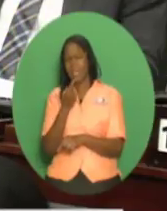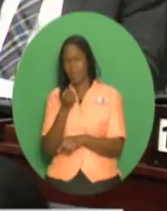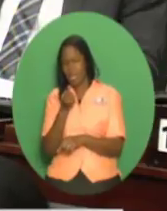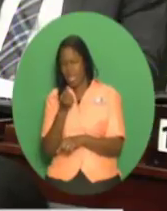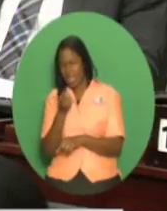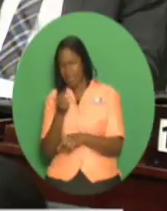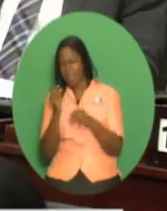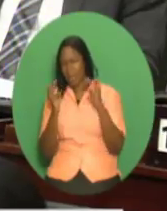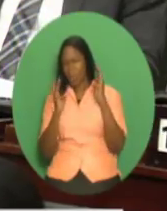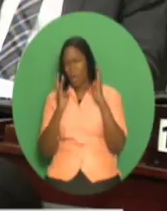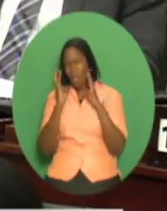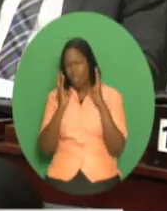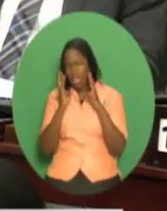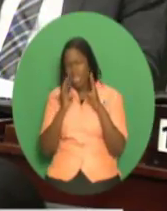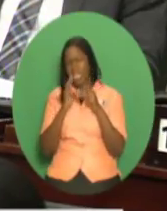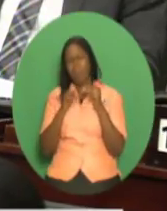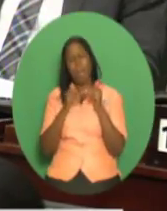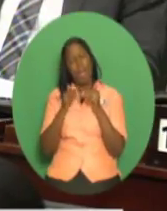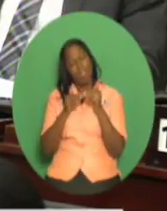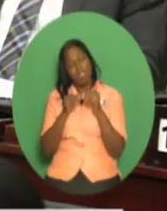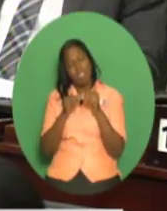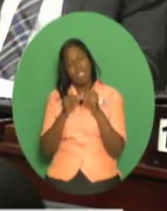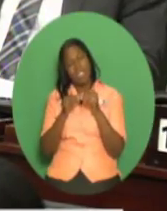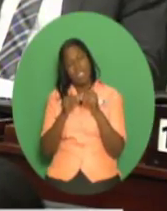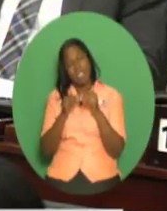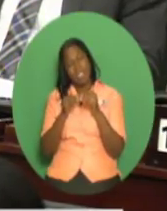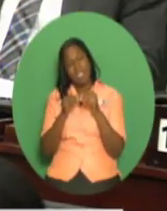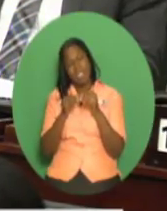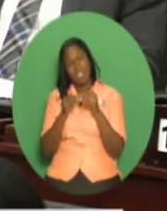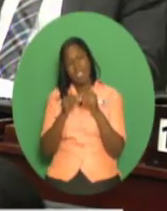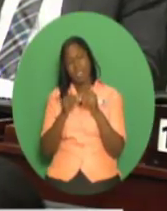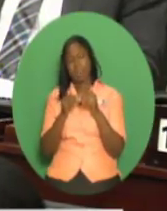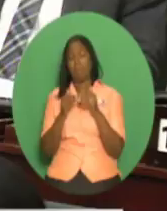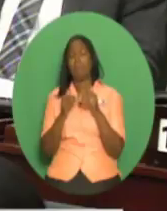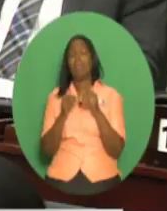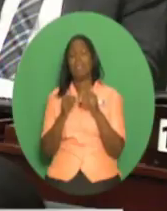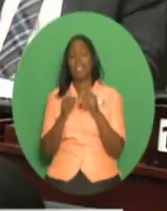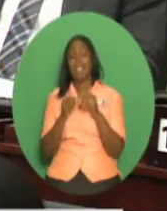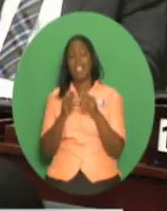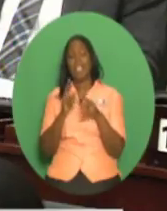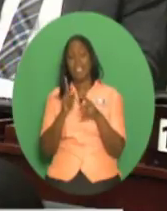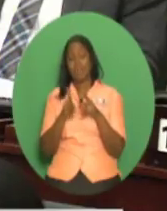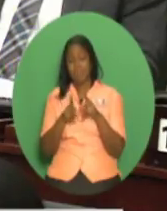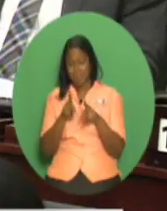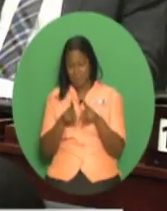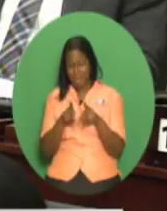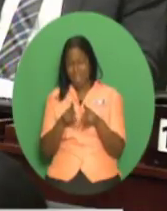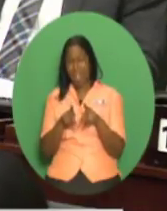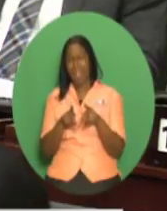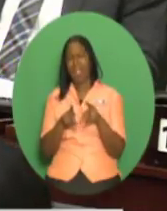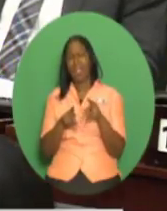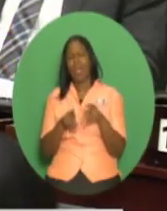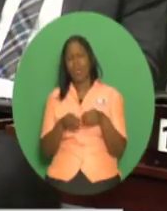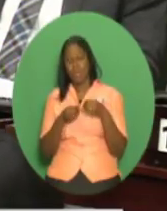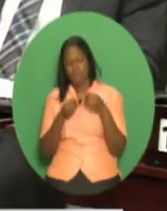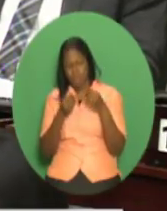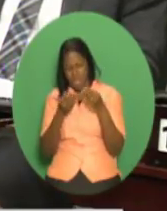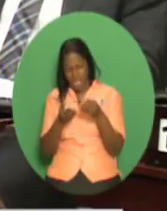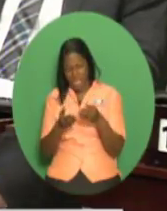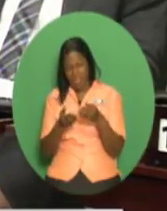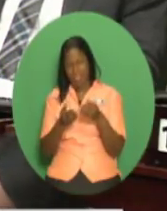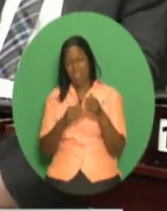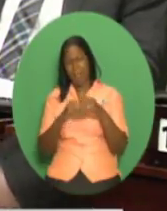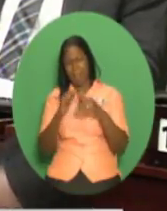some challenges with respect to the contractors and their ability to perform their